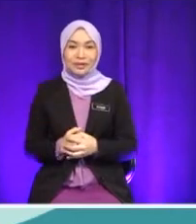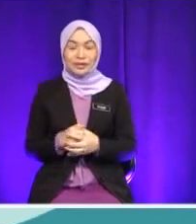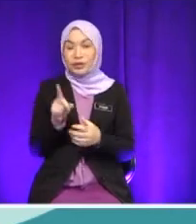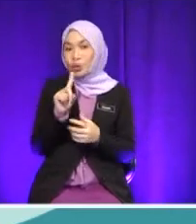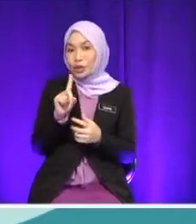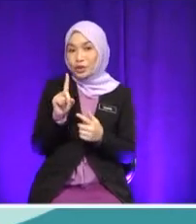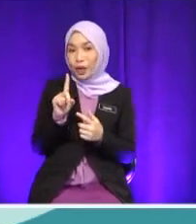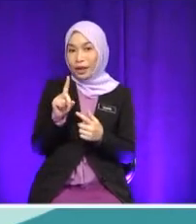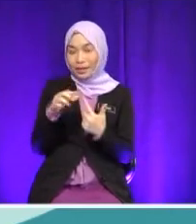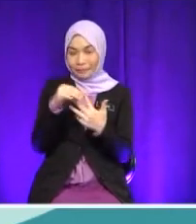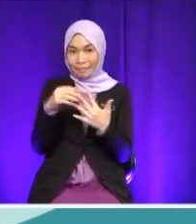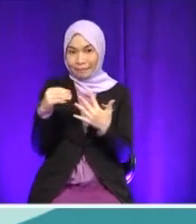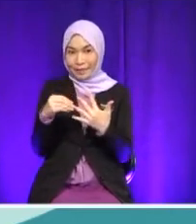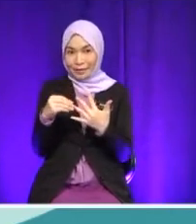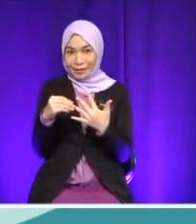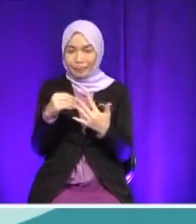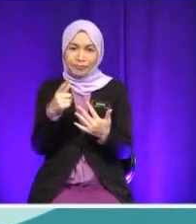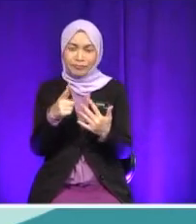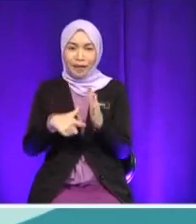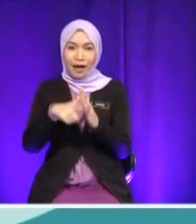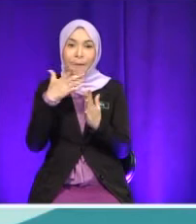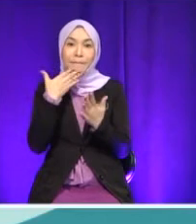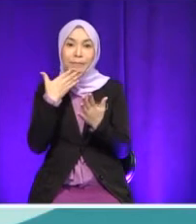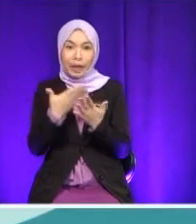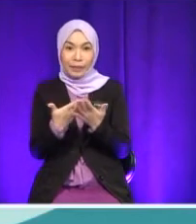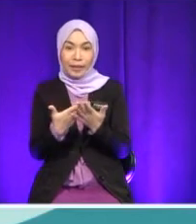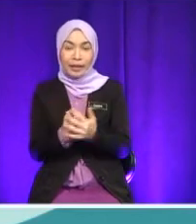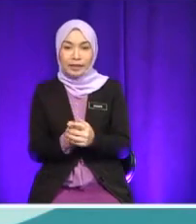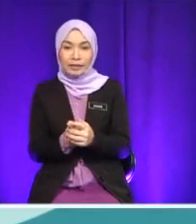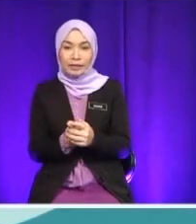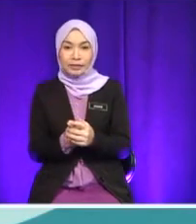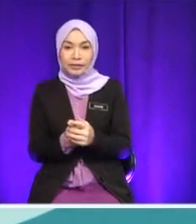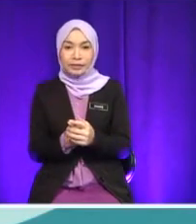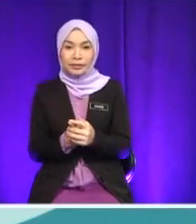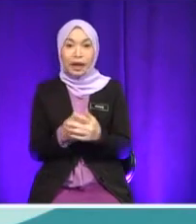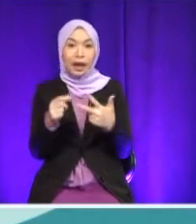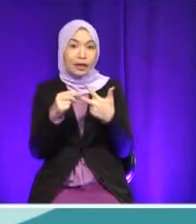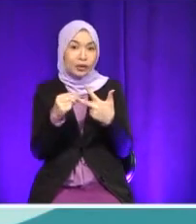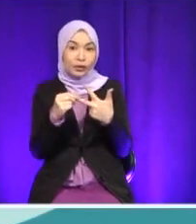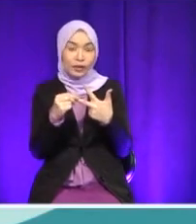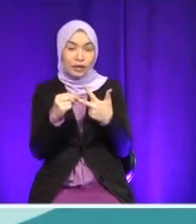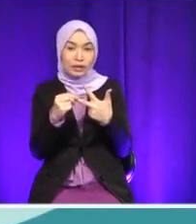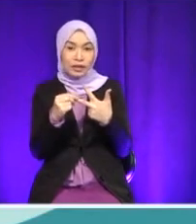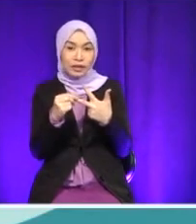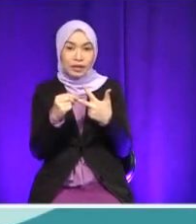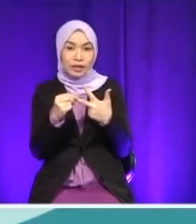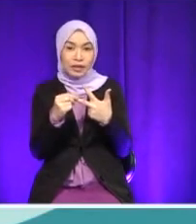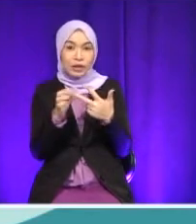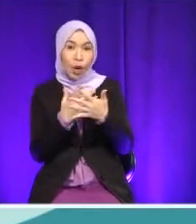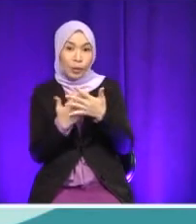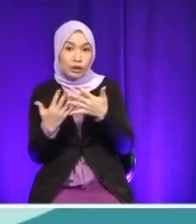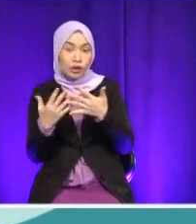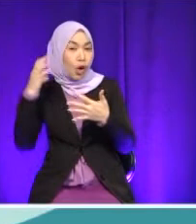you think that magazine is better or website is better? Okay, and the third questions would be, I'm attracted to the commercial on radio or